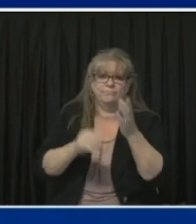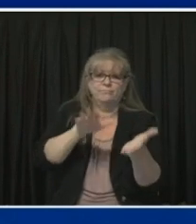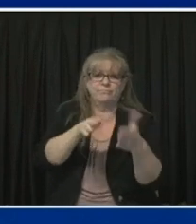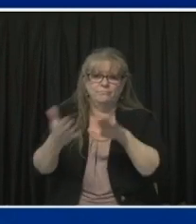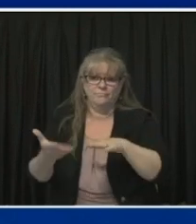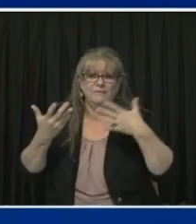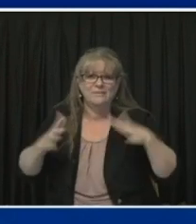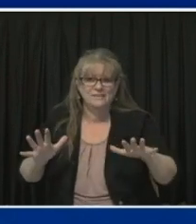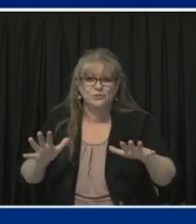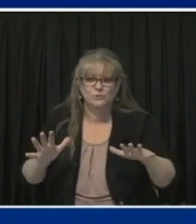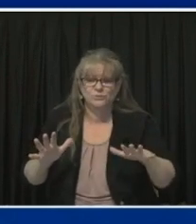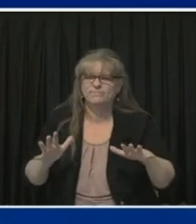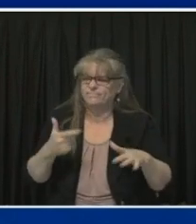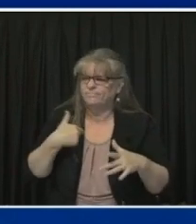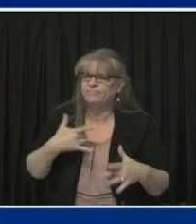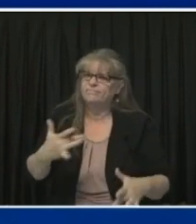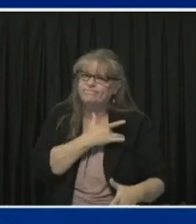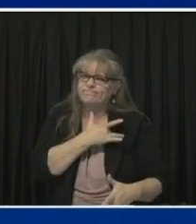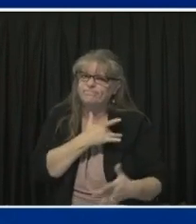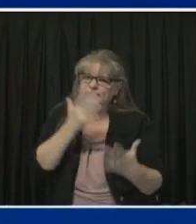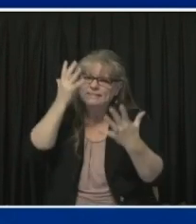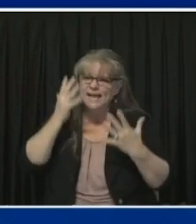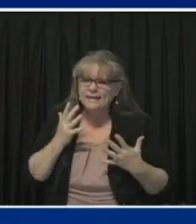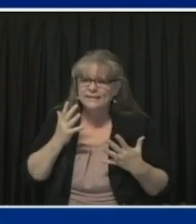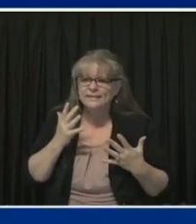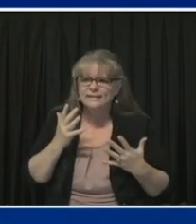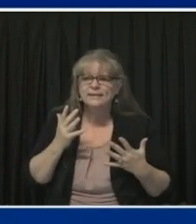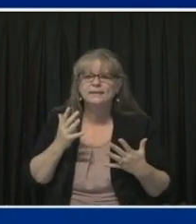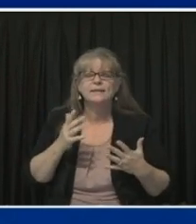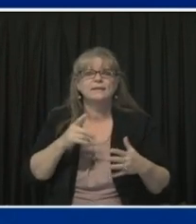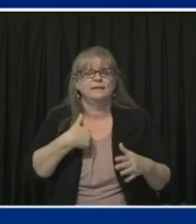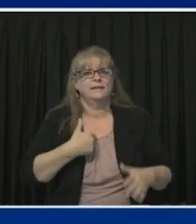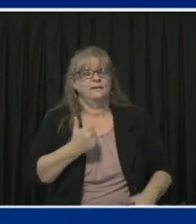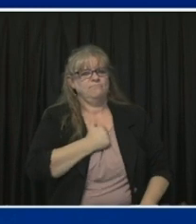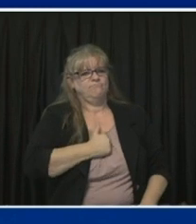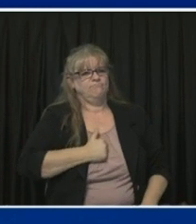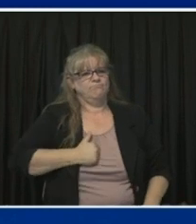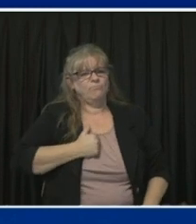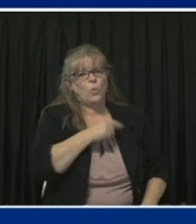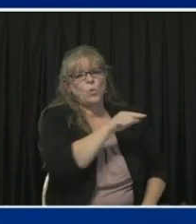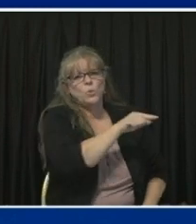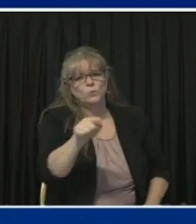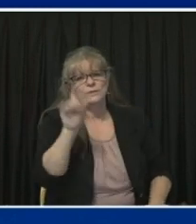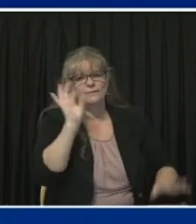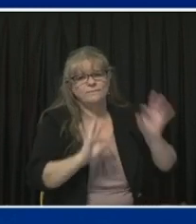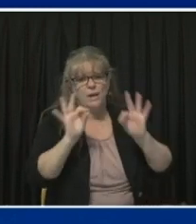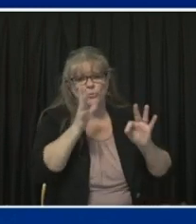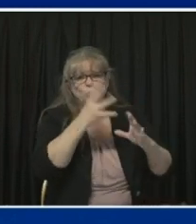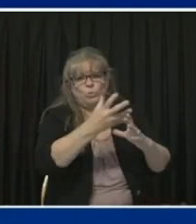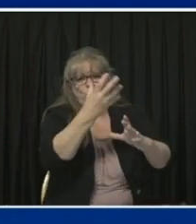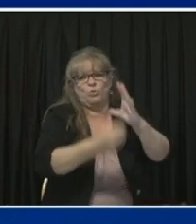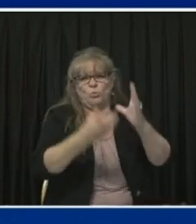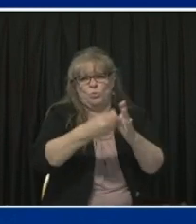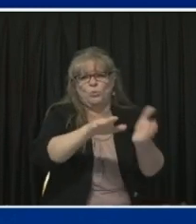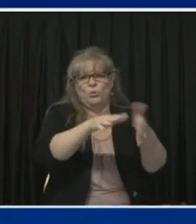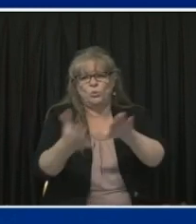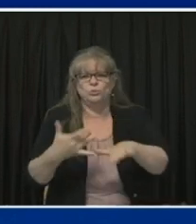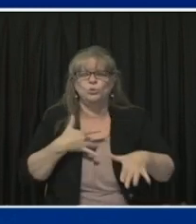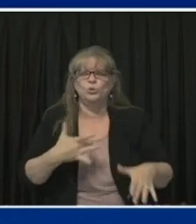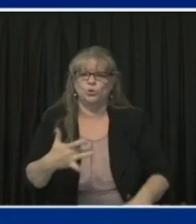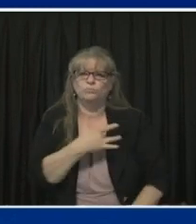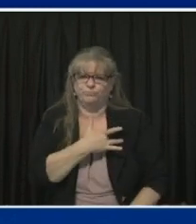And I want to express my sincere condolences to the families that are in mourning across our state as we keep the families